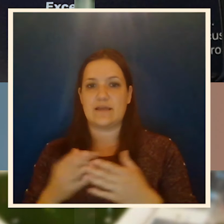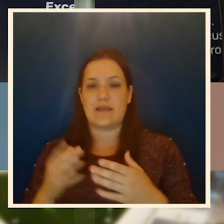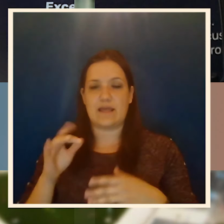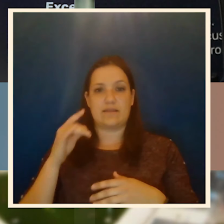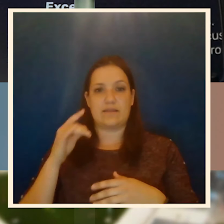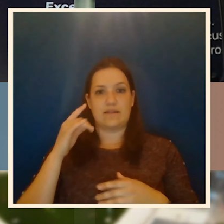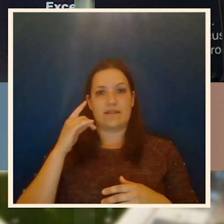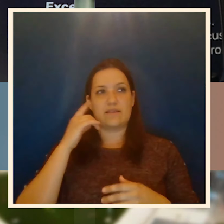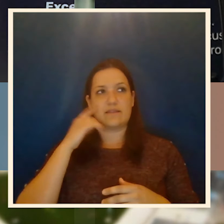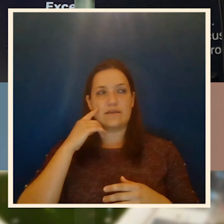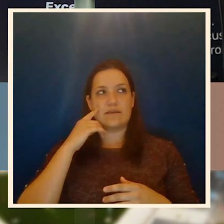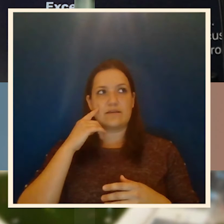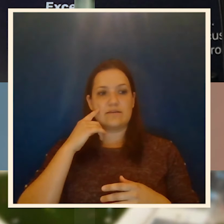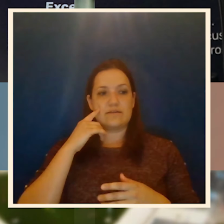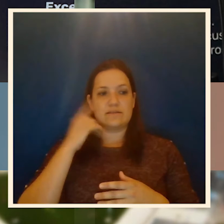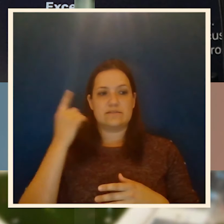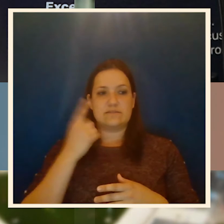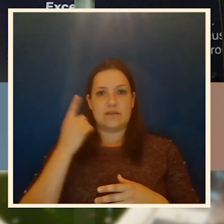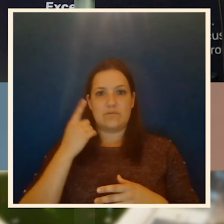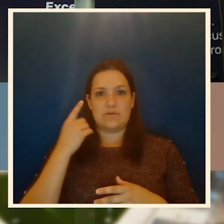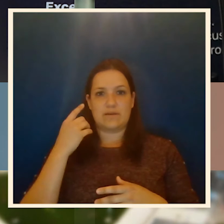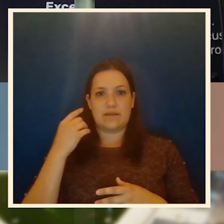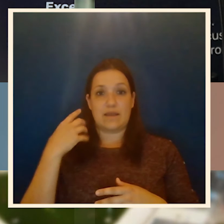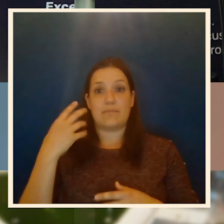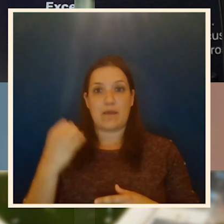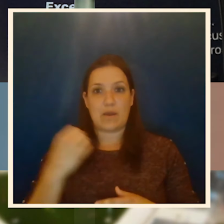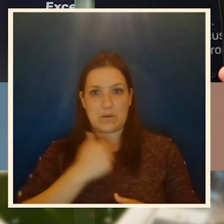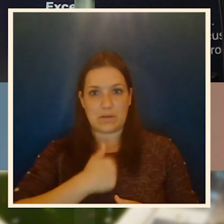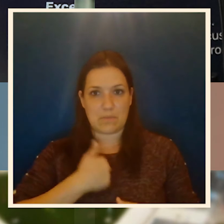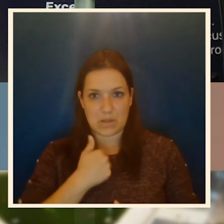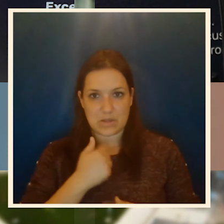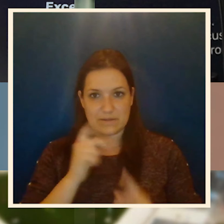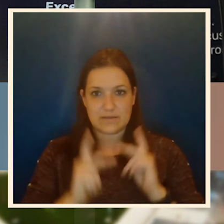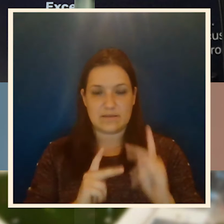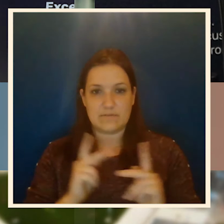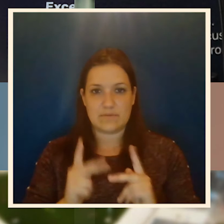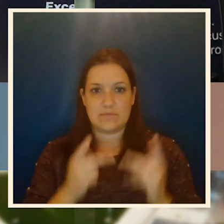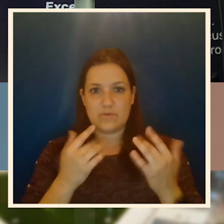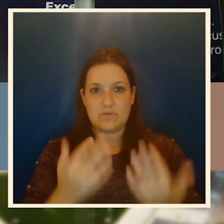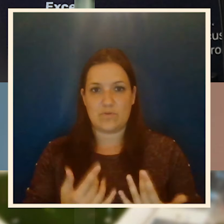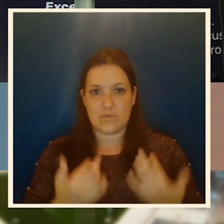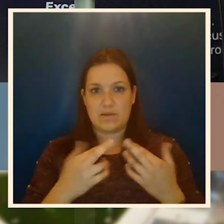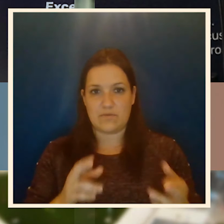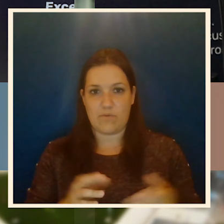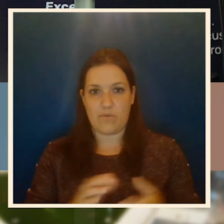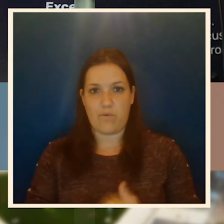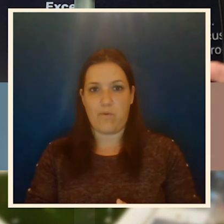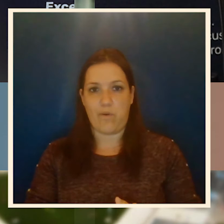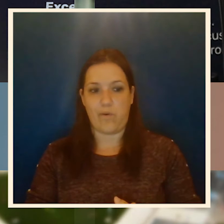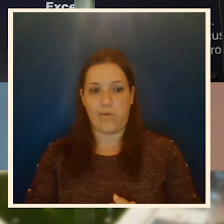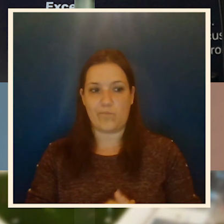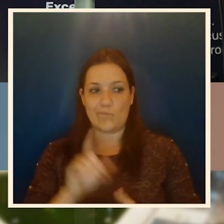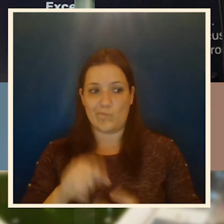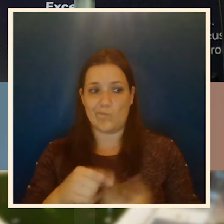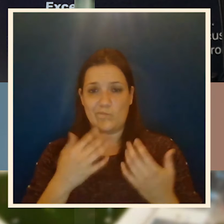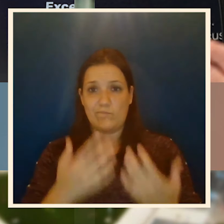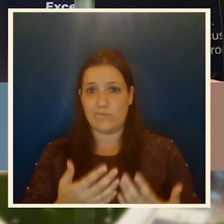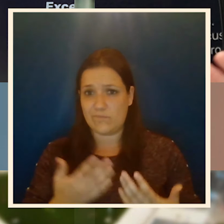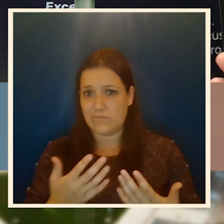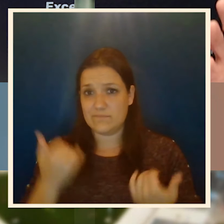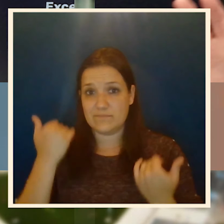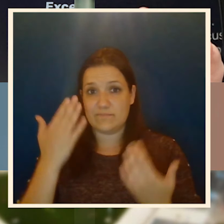think somebody came out and actually apologized to the people in the waiting area that they'd had to wait so long. So